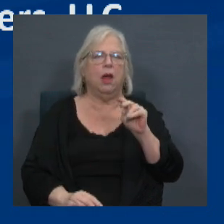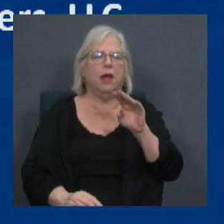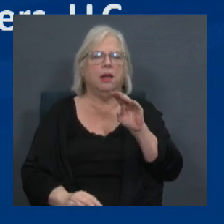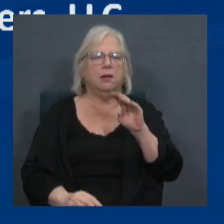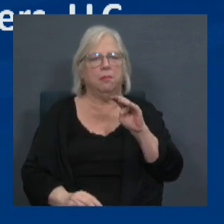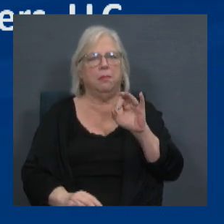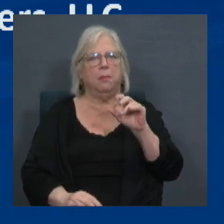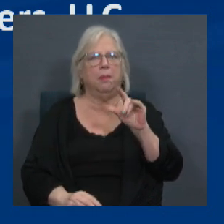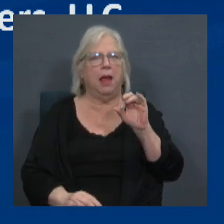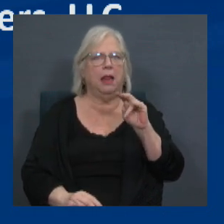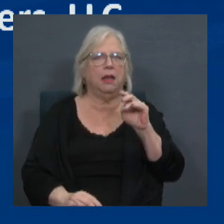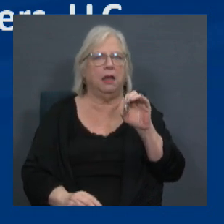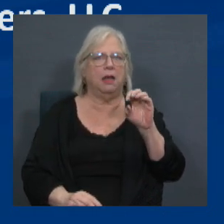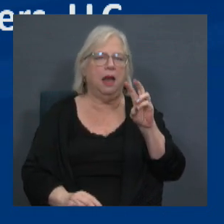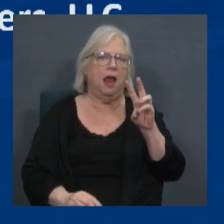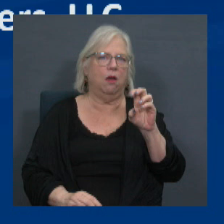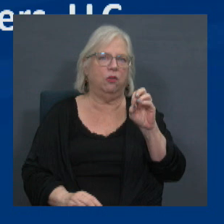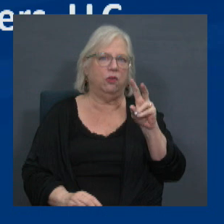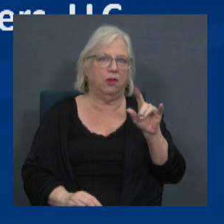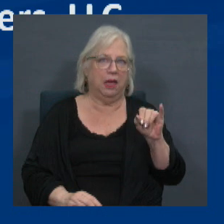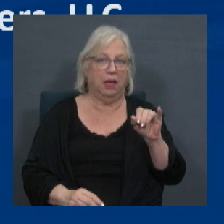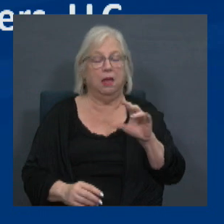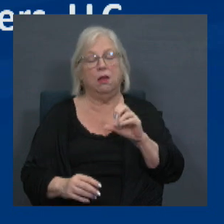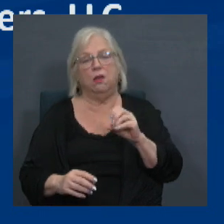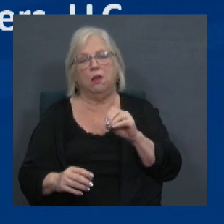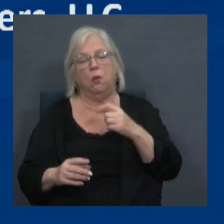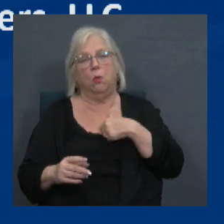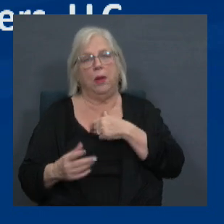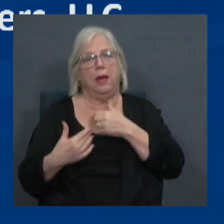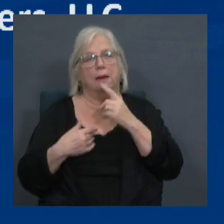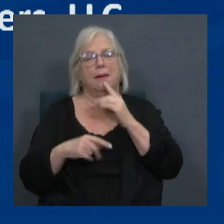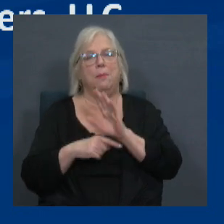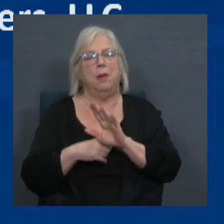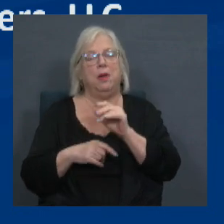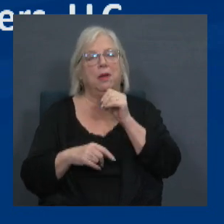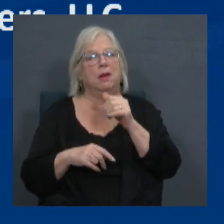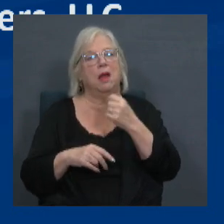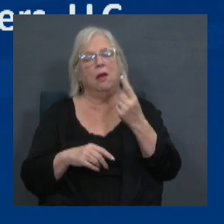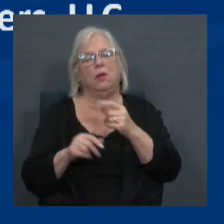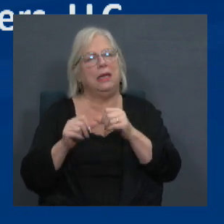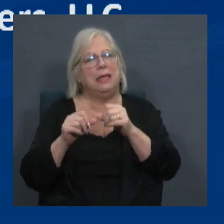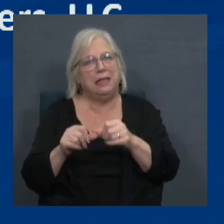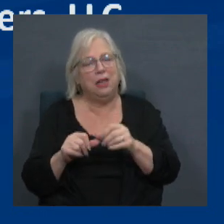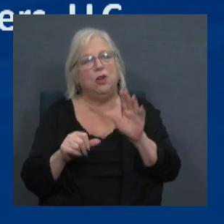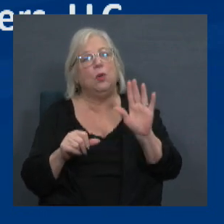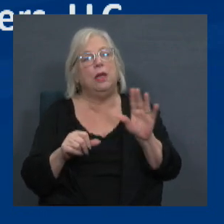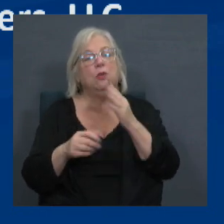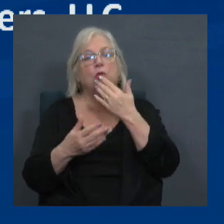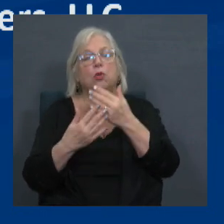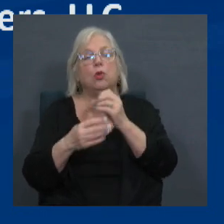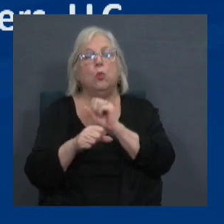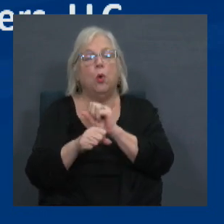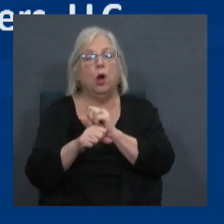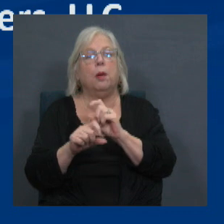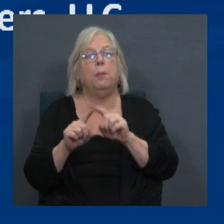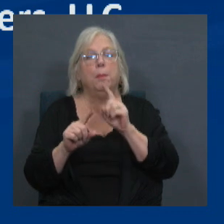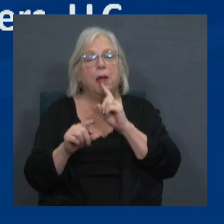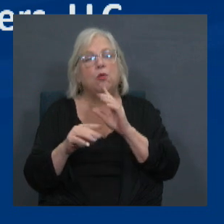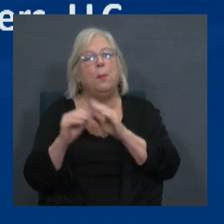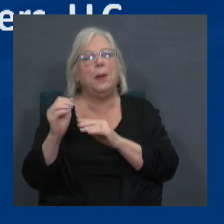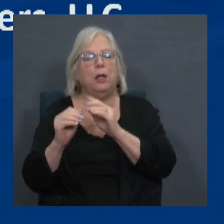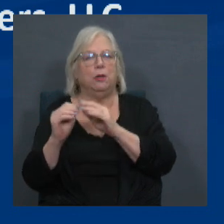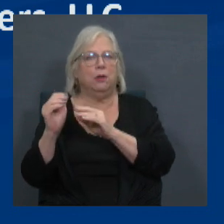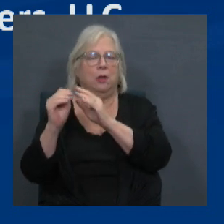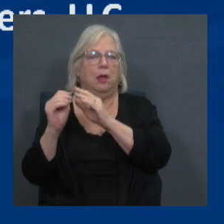And so it was a commitment to not only maintain the good work that he'd done, but to build on what he'd done. And we